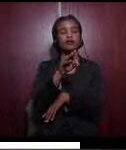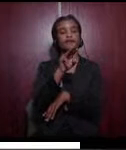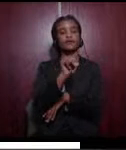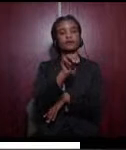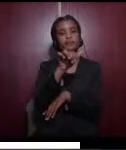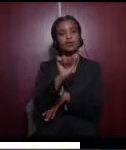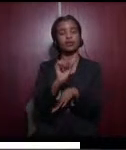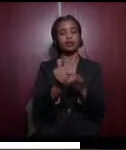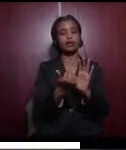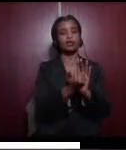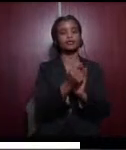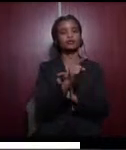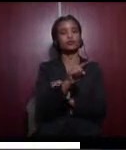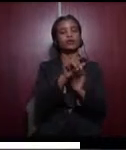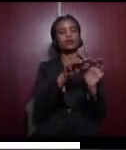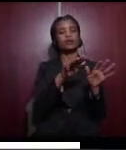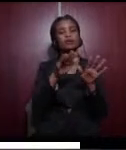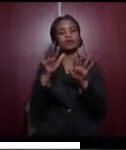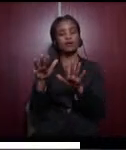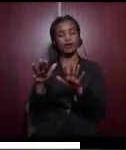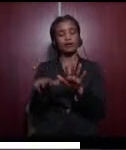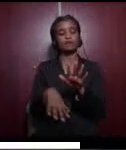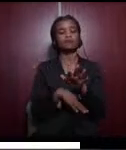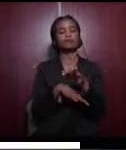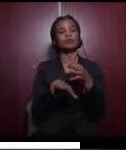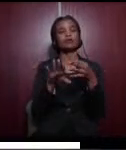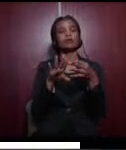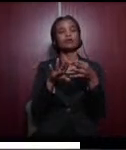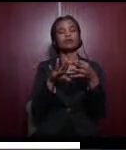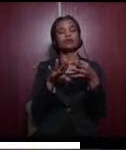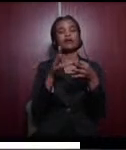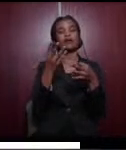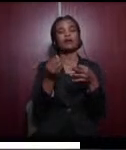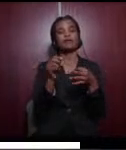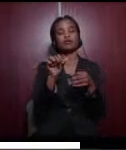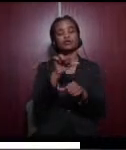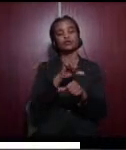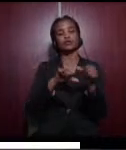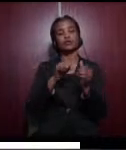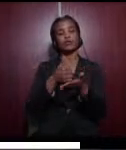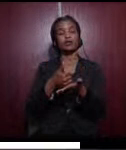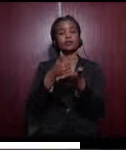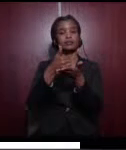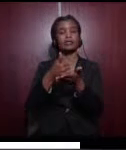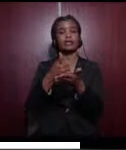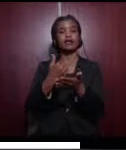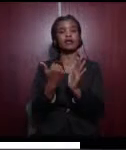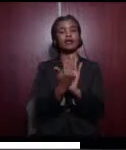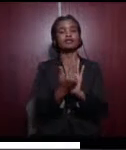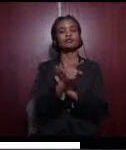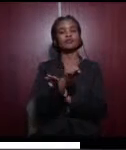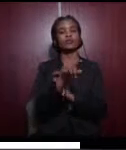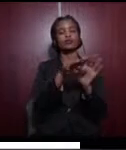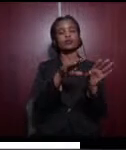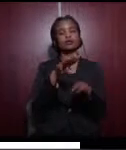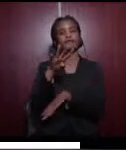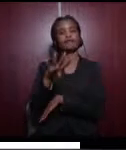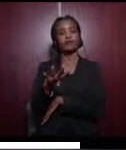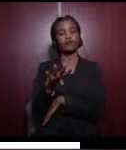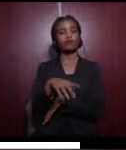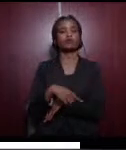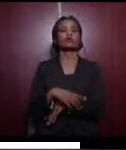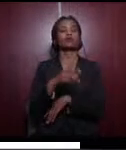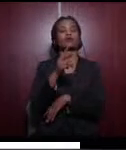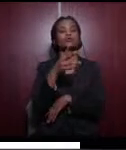1999, we also have the Social Assistance Act of 2004, and we have